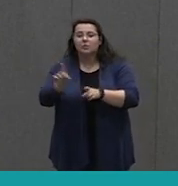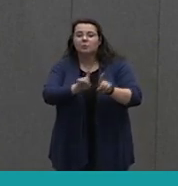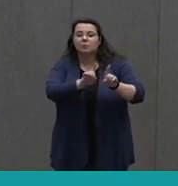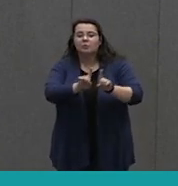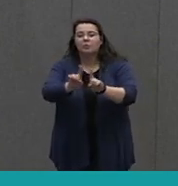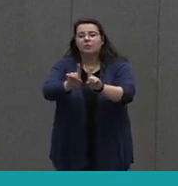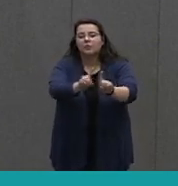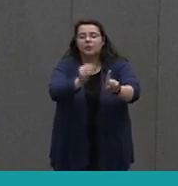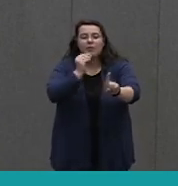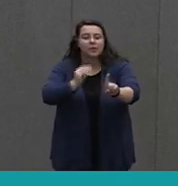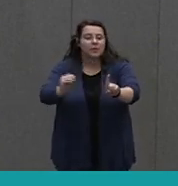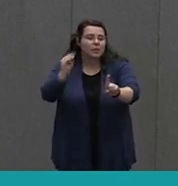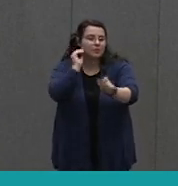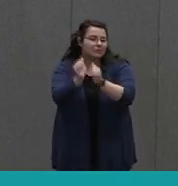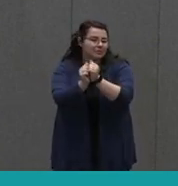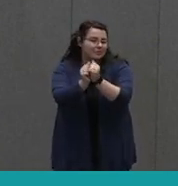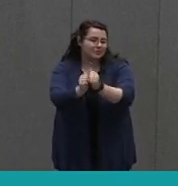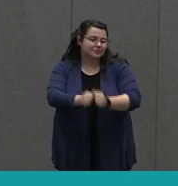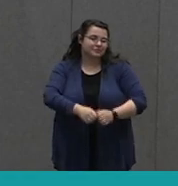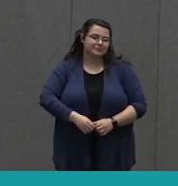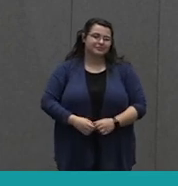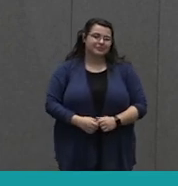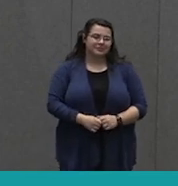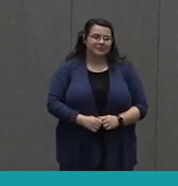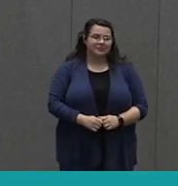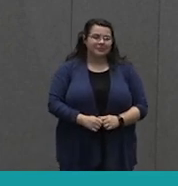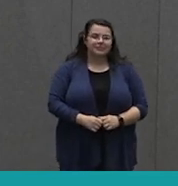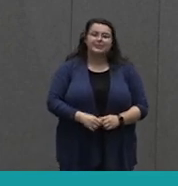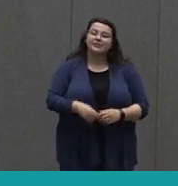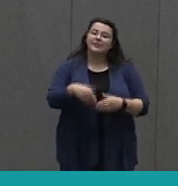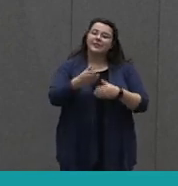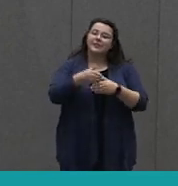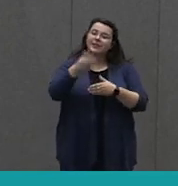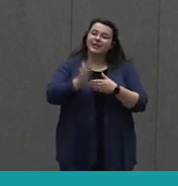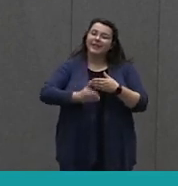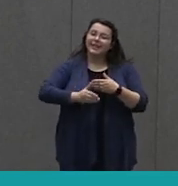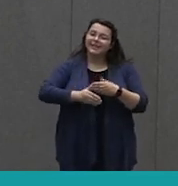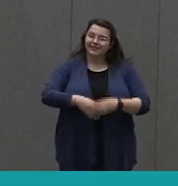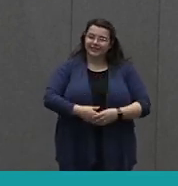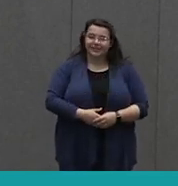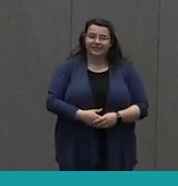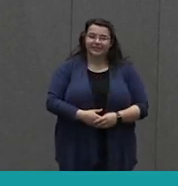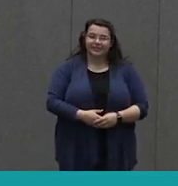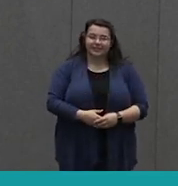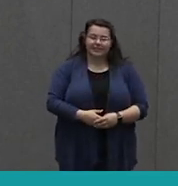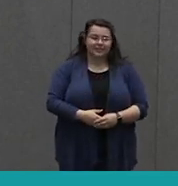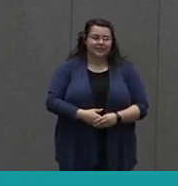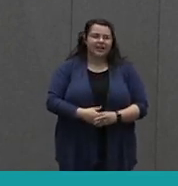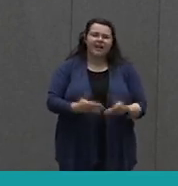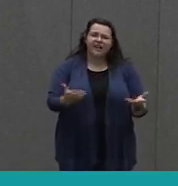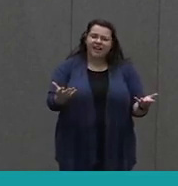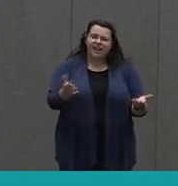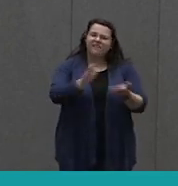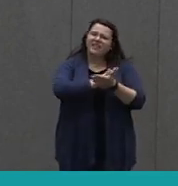her. "I was a bit grumpy this morning, wasn't I?" Smudge